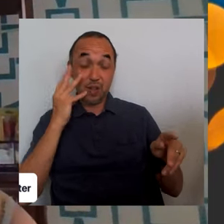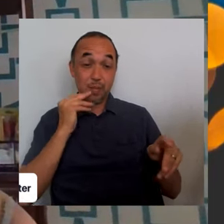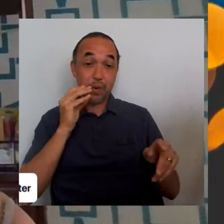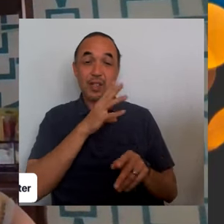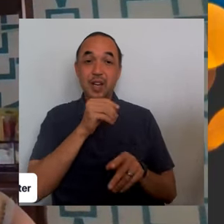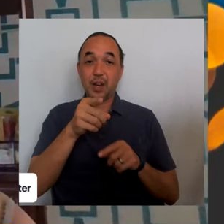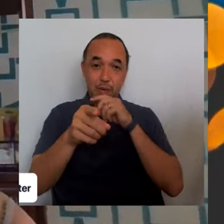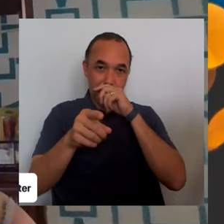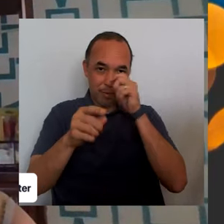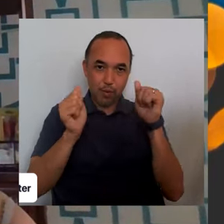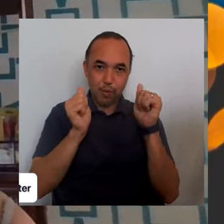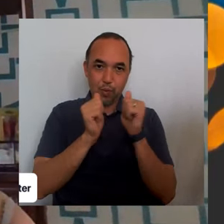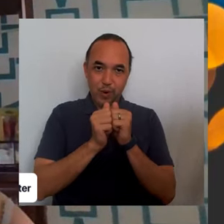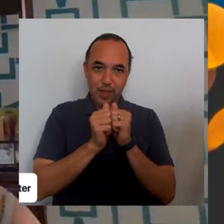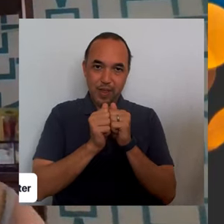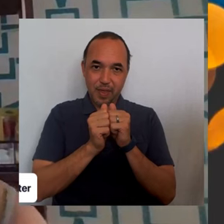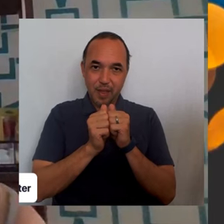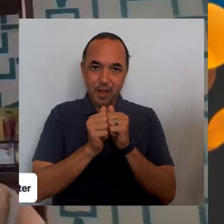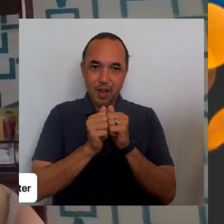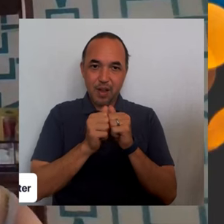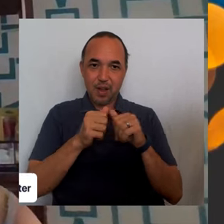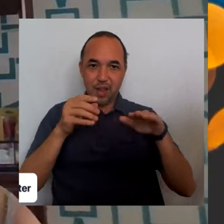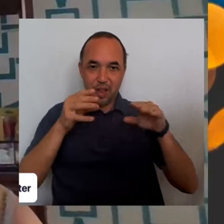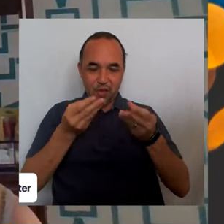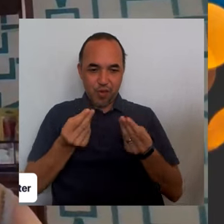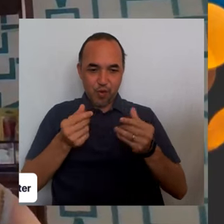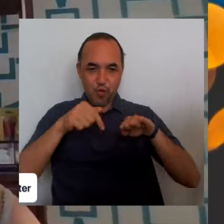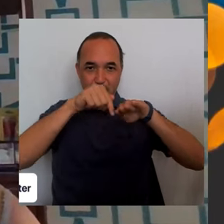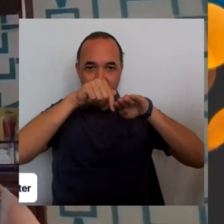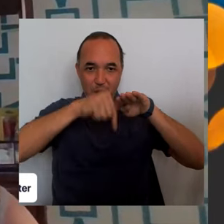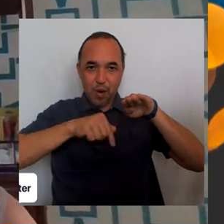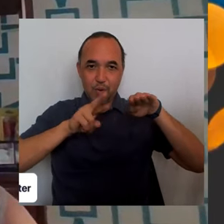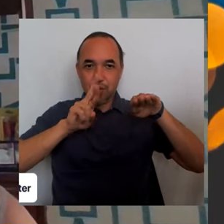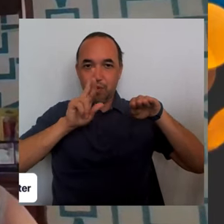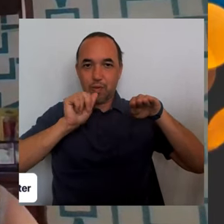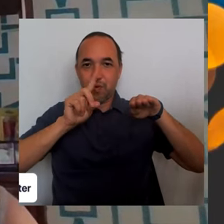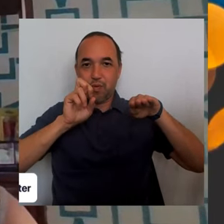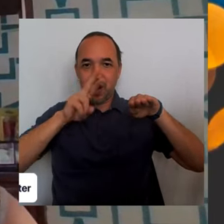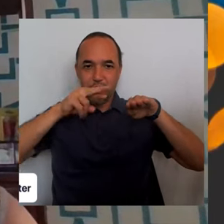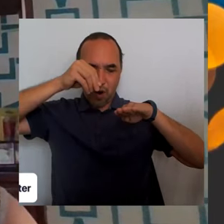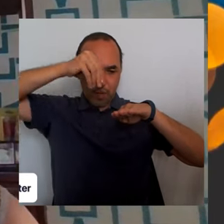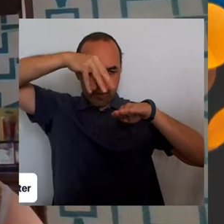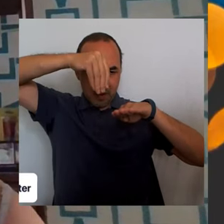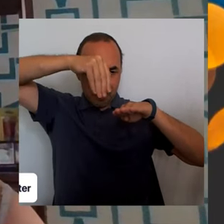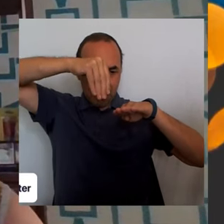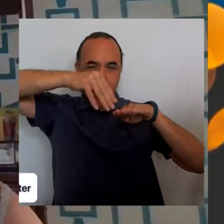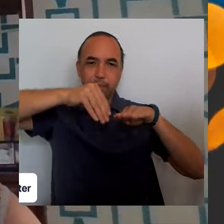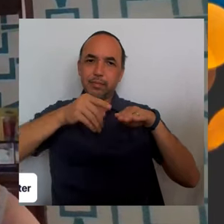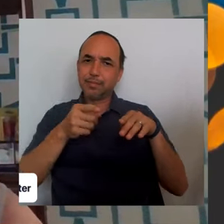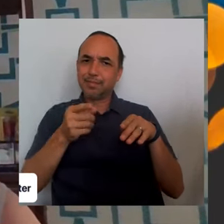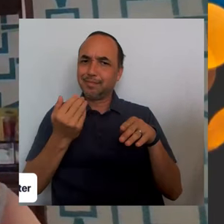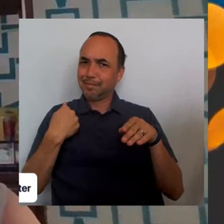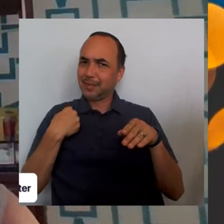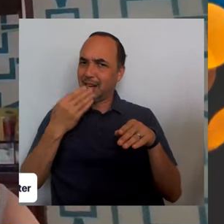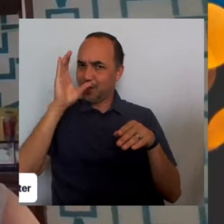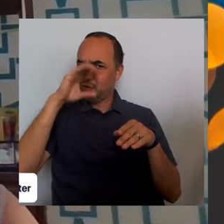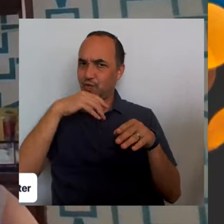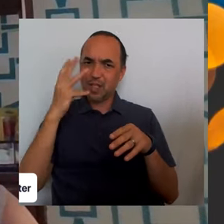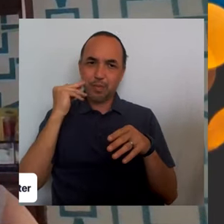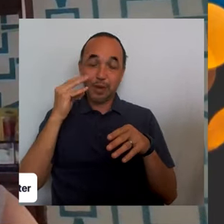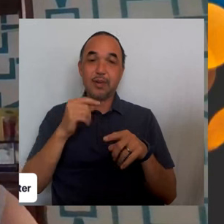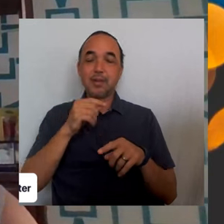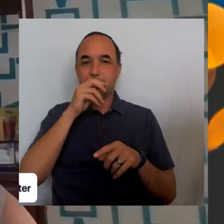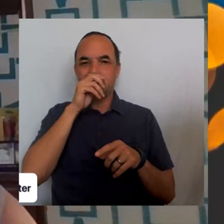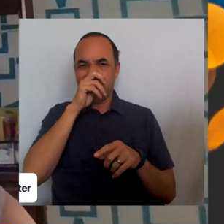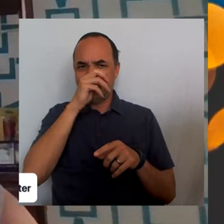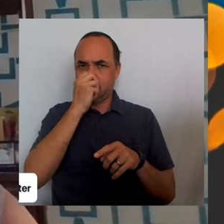radar also had a really crazy experience. But I also noticed that you used it on some of the episodes too. So can you talk a little bit more